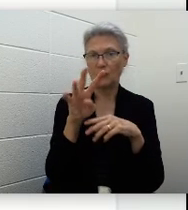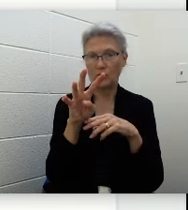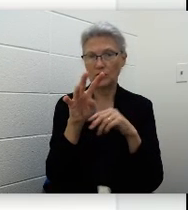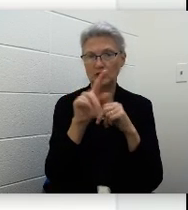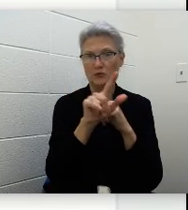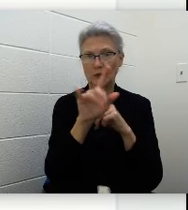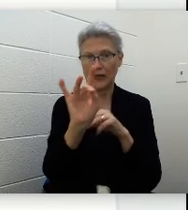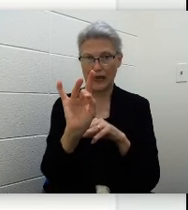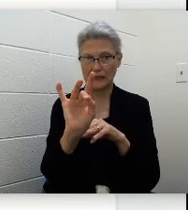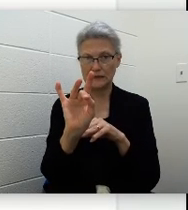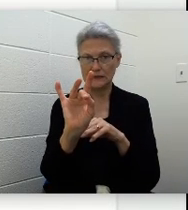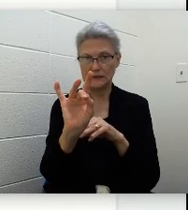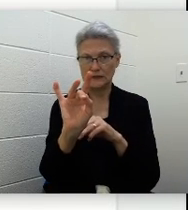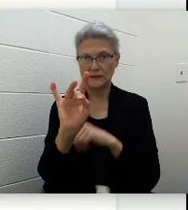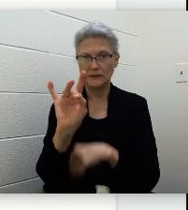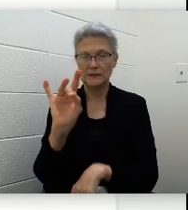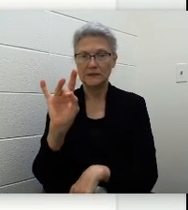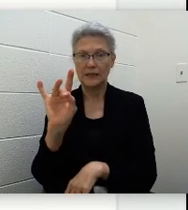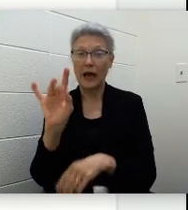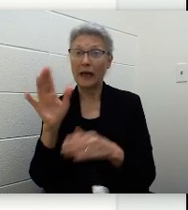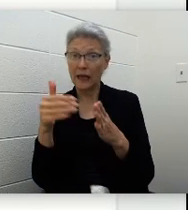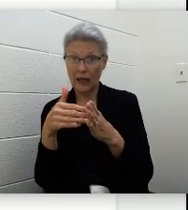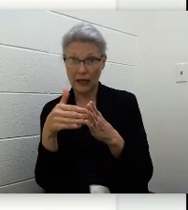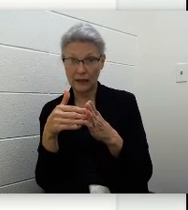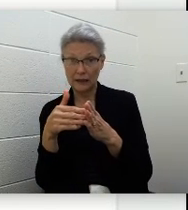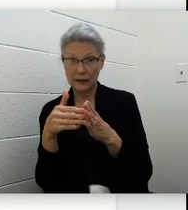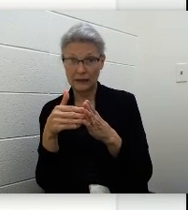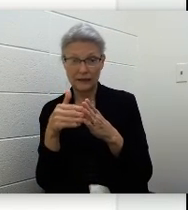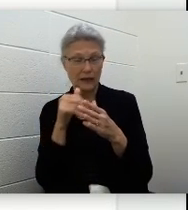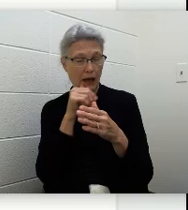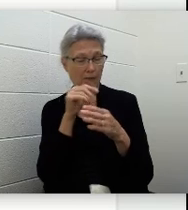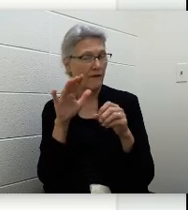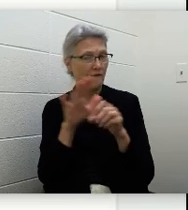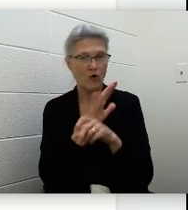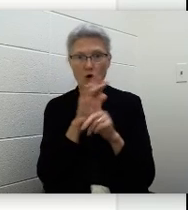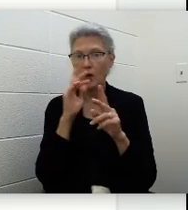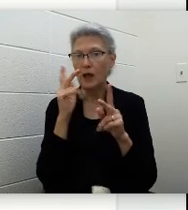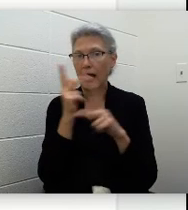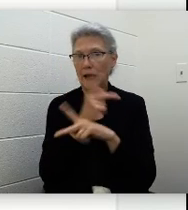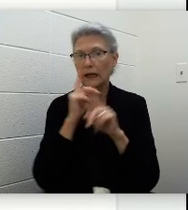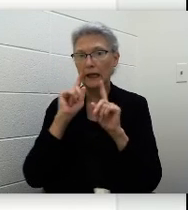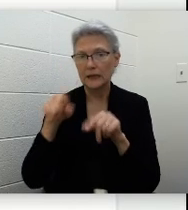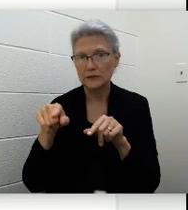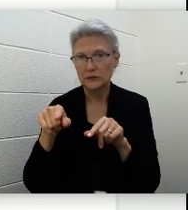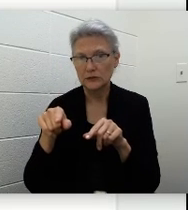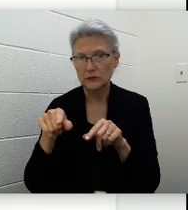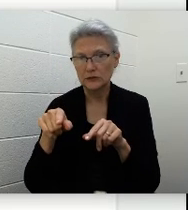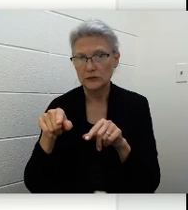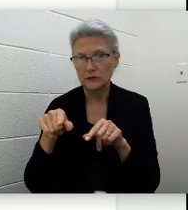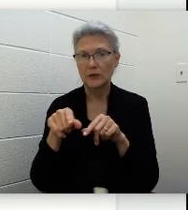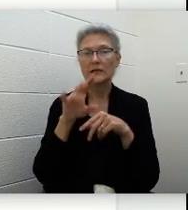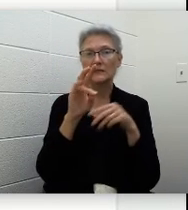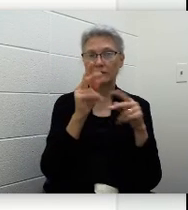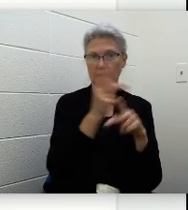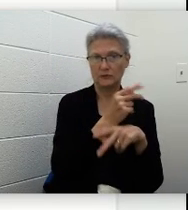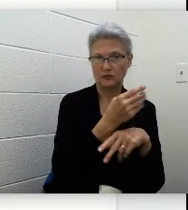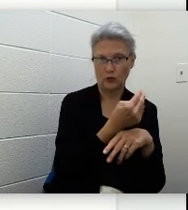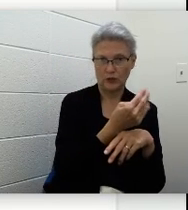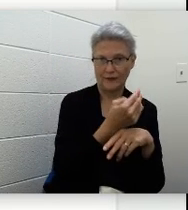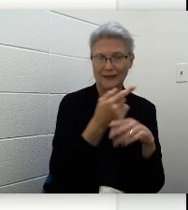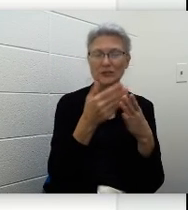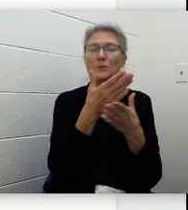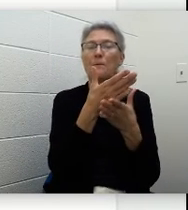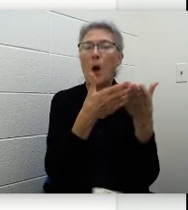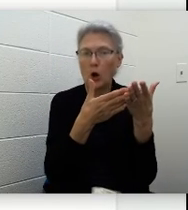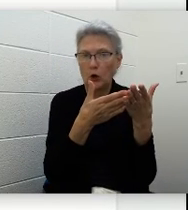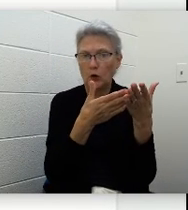is 28. But again, that's not my entire product of my question, 7 times 14. That's just a